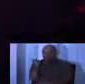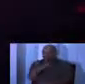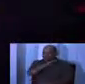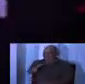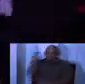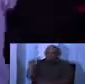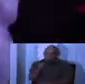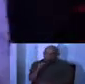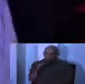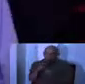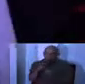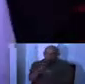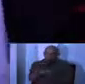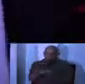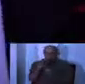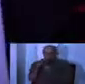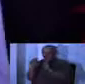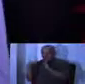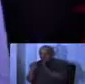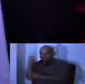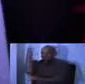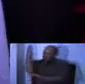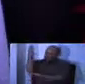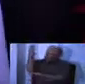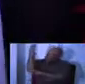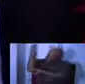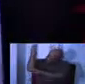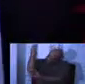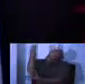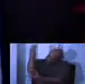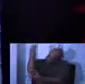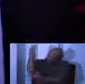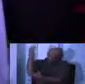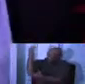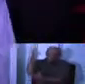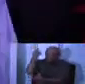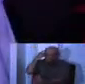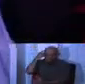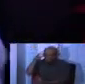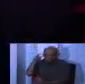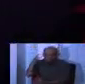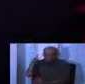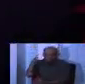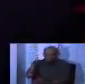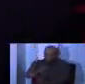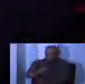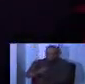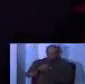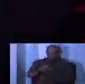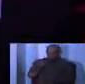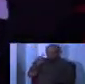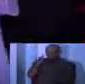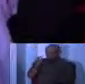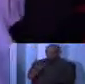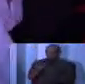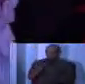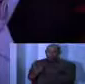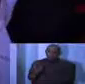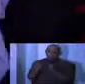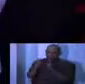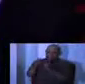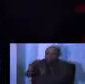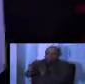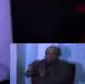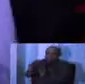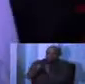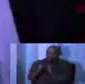Christmas is not about the biggest gift under the Christmas tree from someone to us, or perhaps if we've had to create our own Christmas